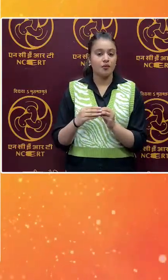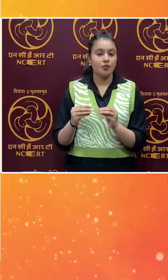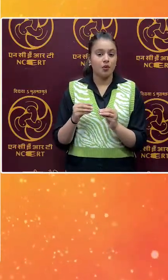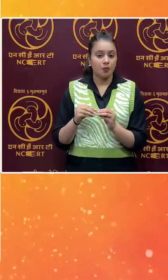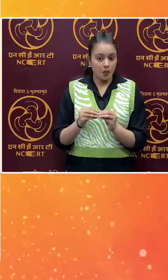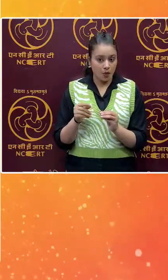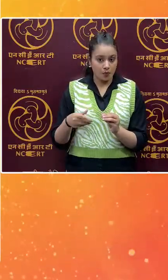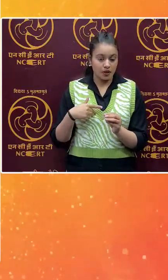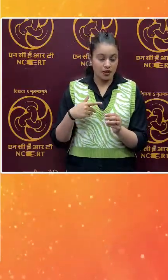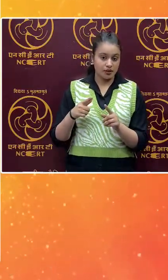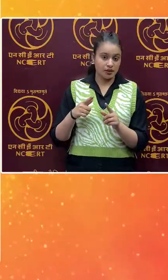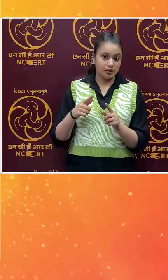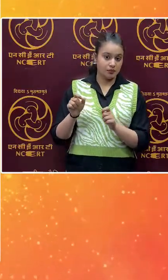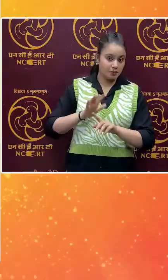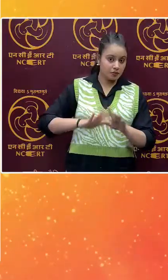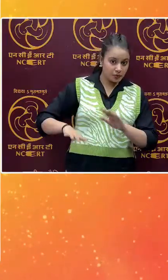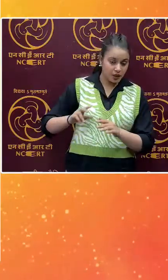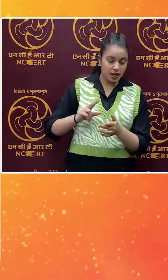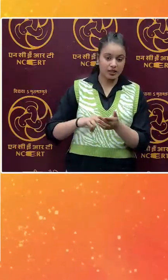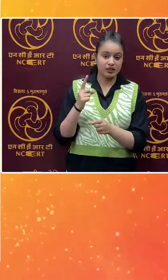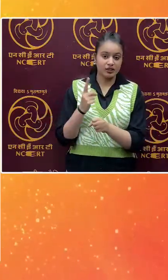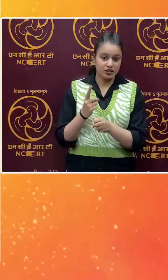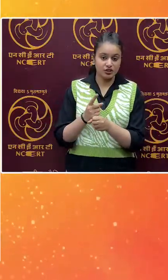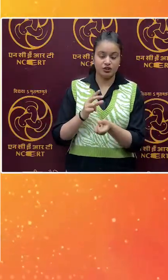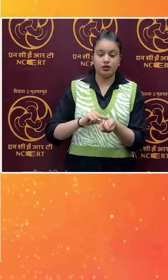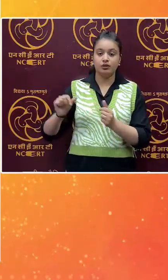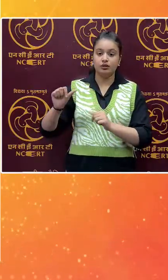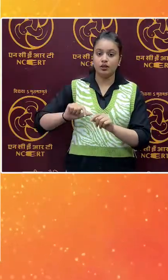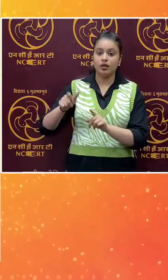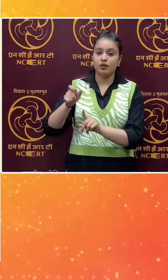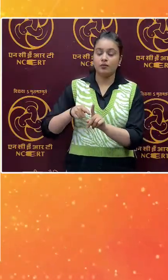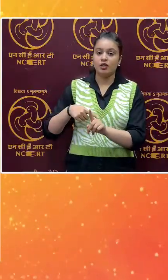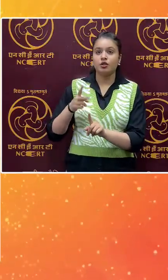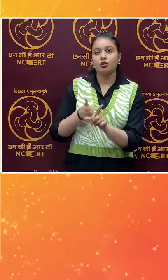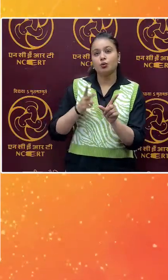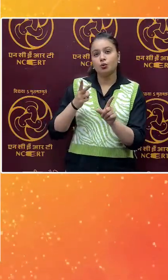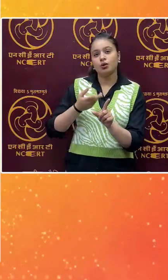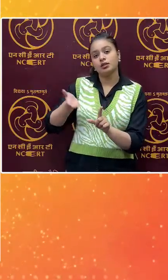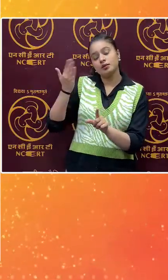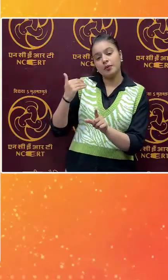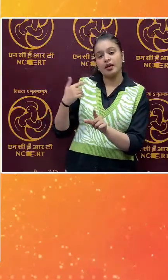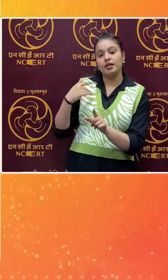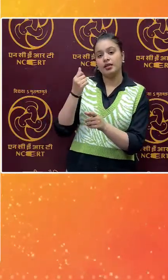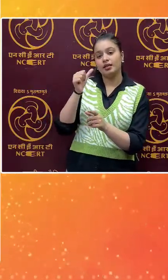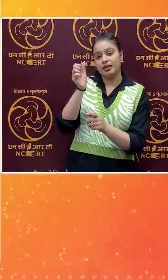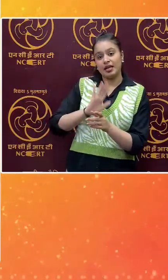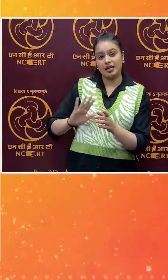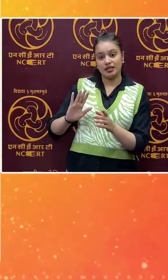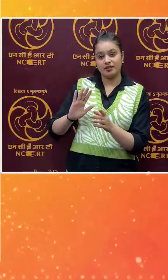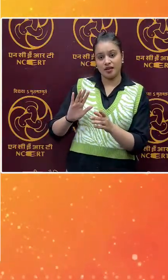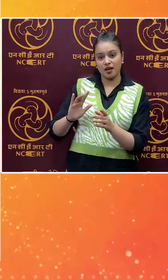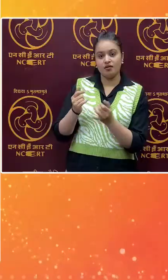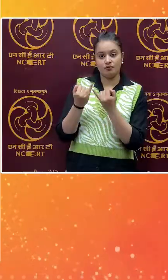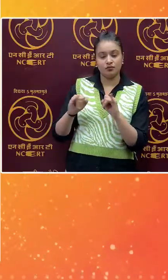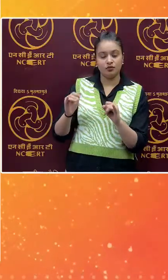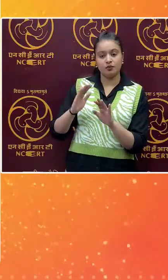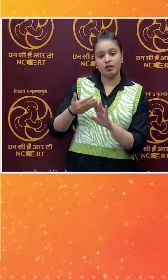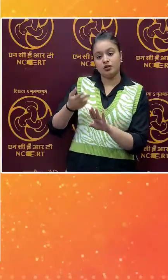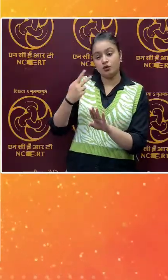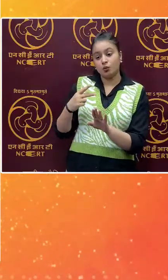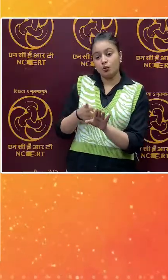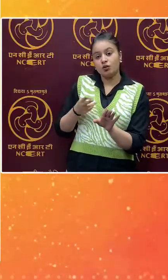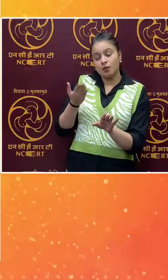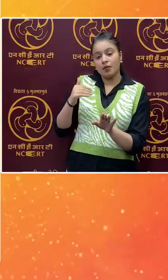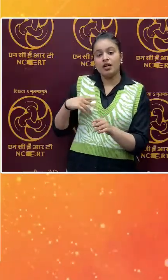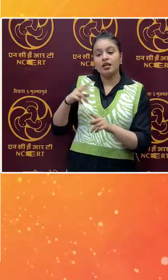plans drawn up by the teachers, scientists of India 2 years before the independence of India, how to take the research and how